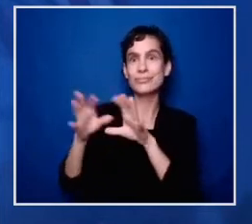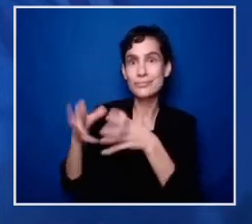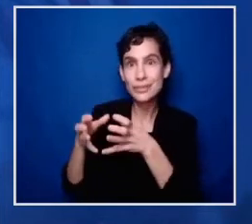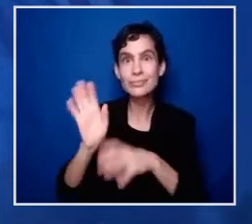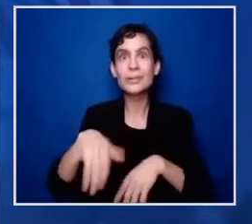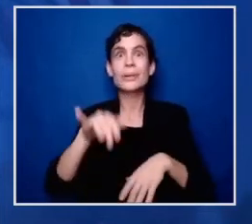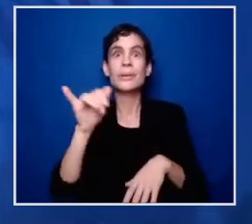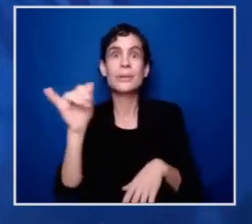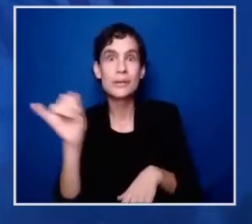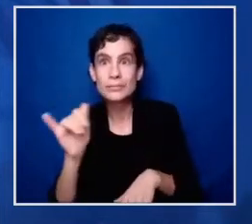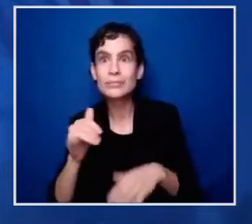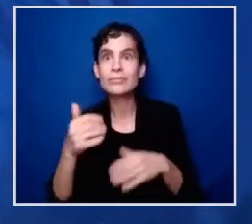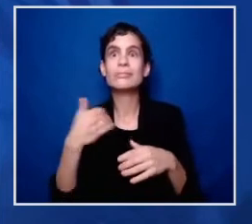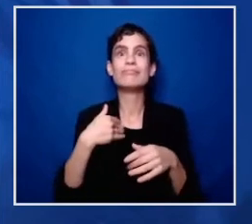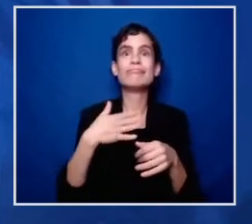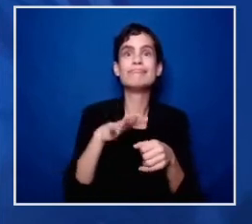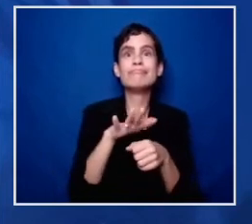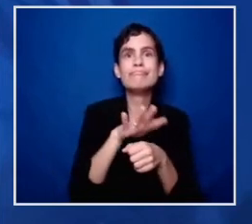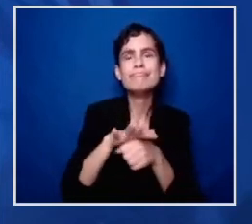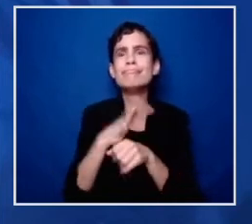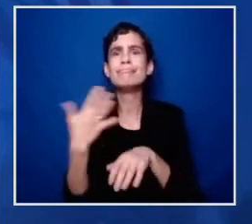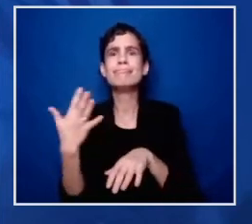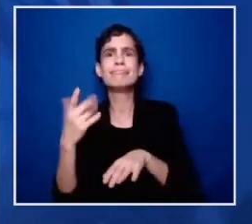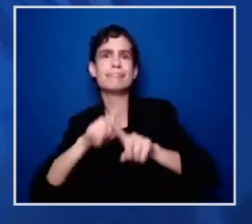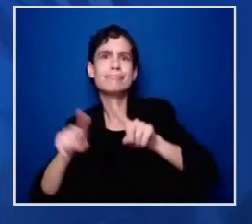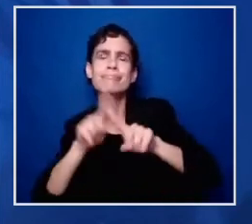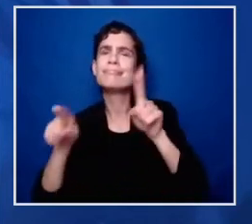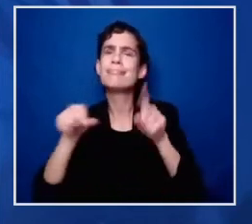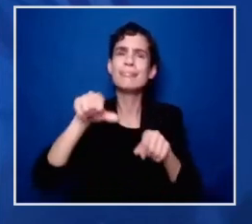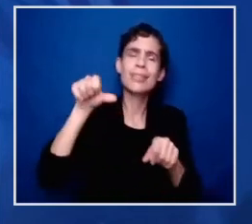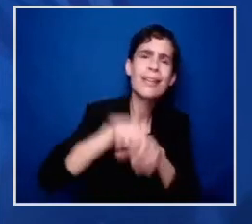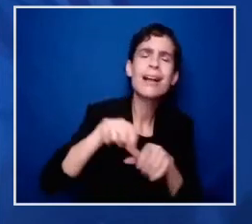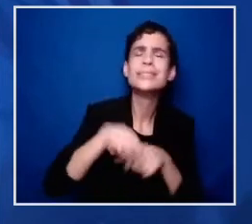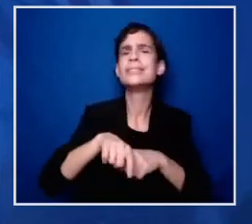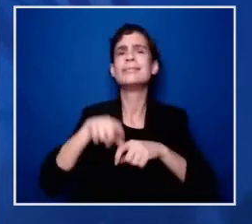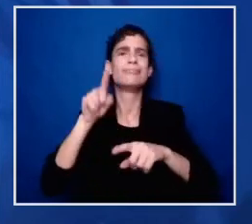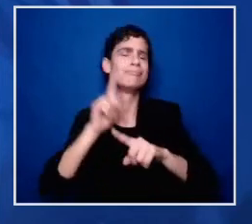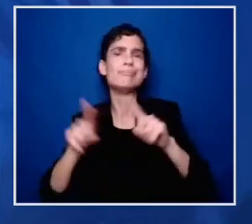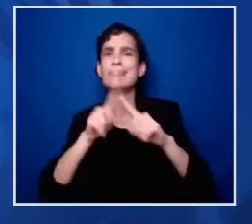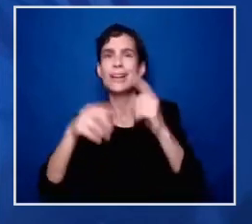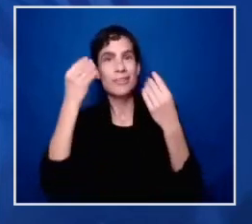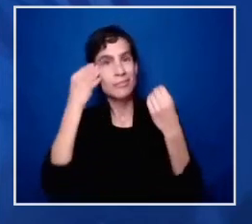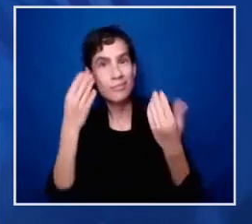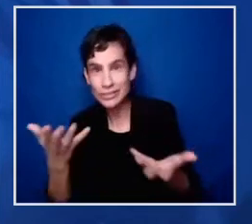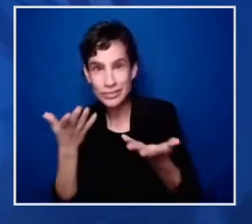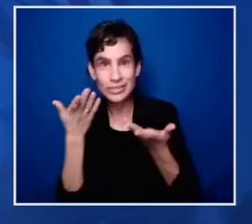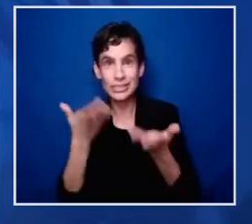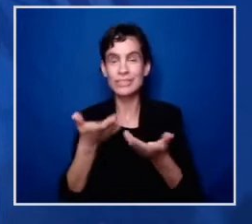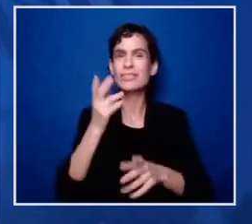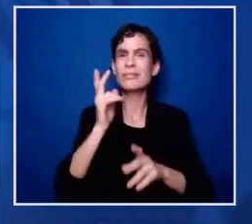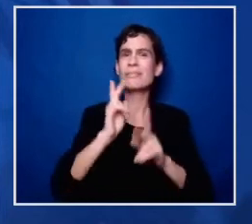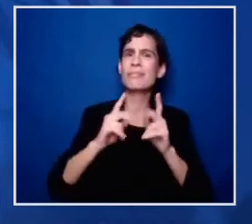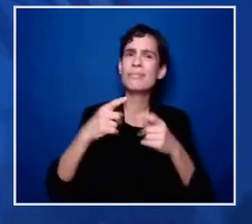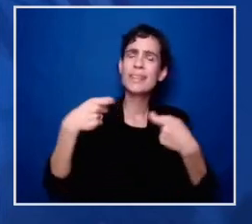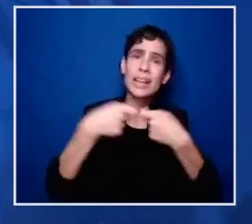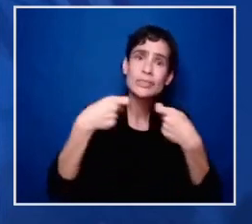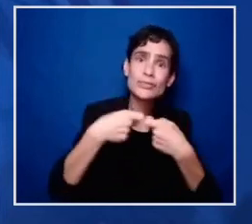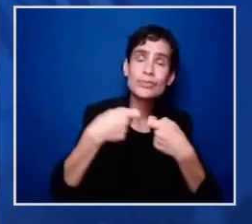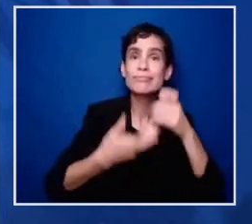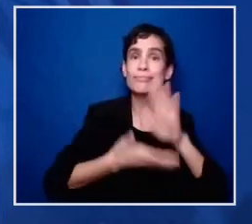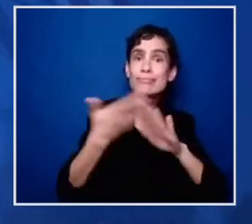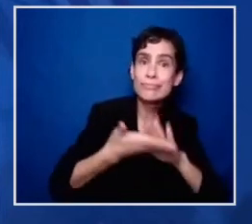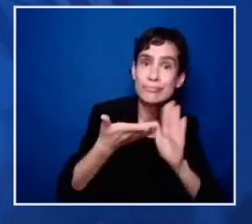Services, which secures and provides power distribution to our members and businesses. And we also have Quail Run, a